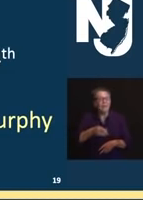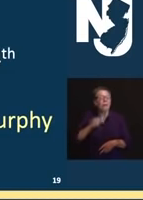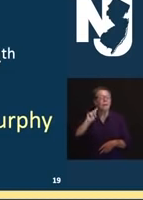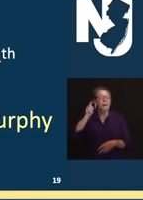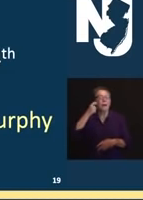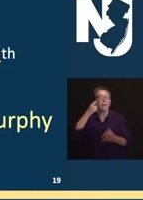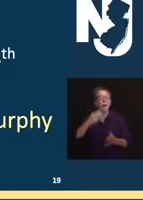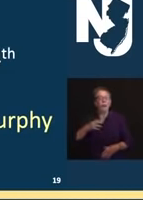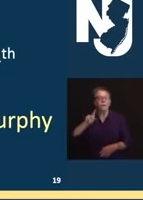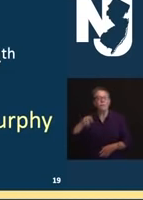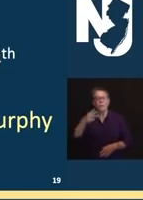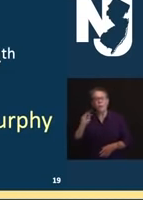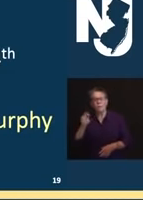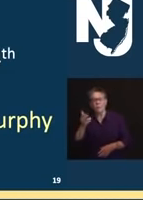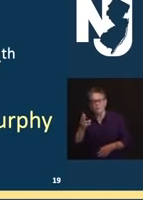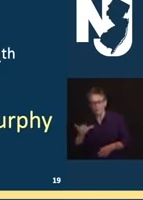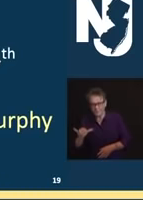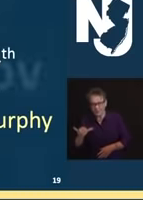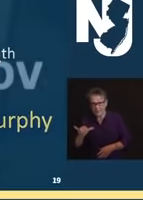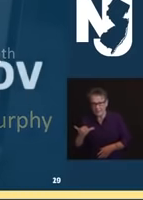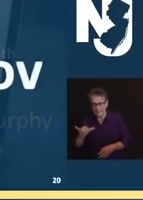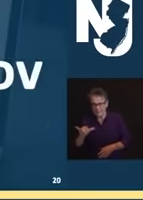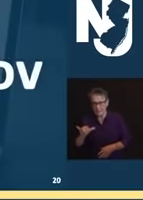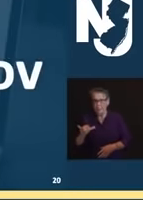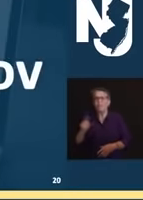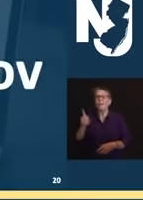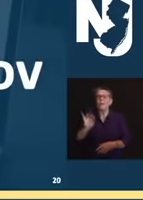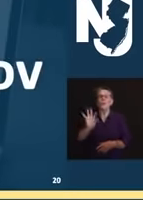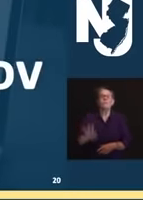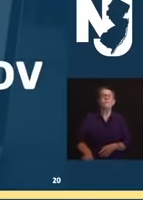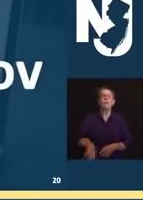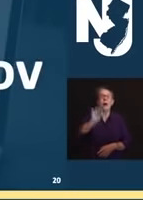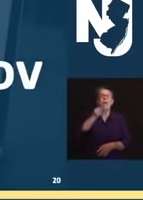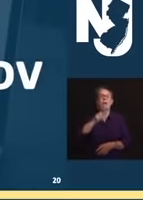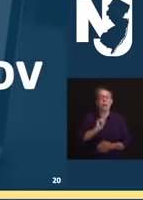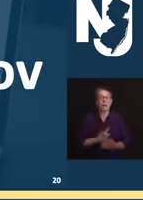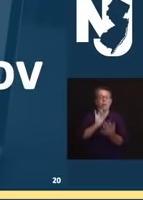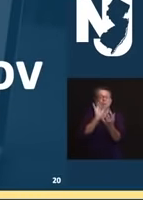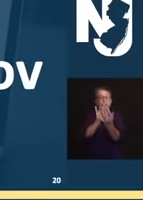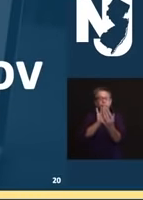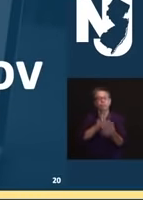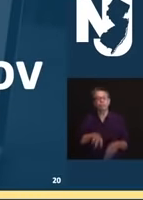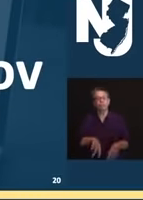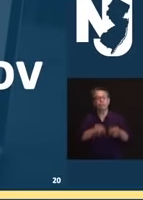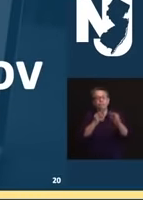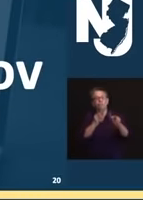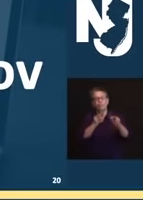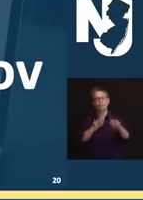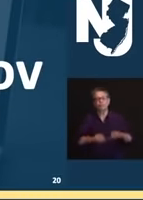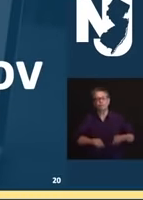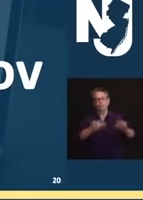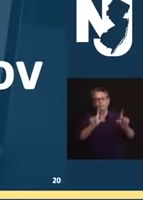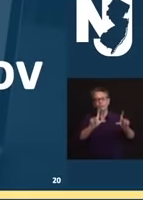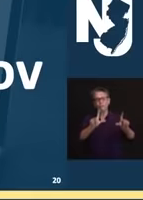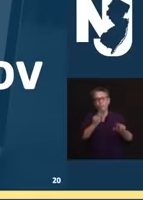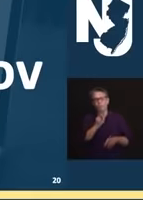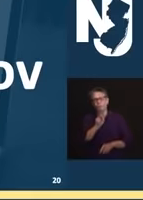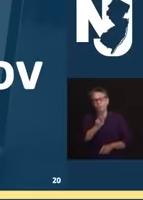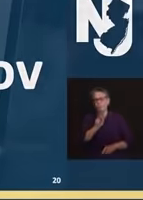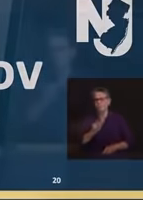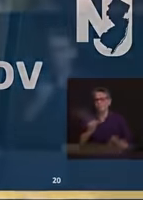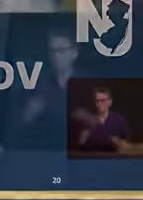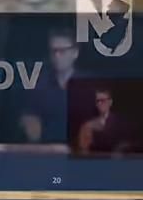facebook.com/Governor Phil Murphy. With that, please help me welcome the woman who needs no introduction, the Commissioner of the Department of Health, Judy